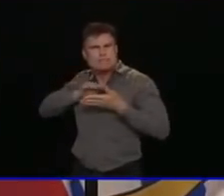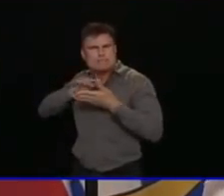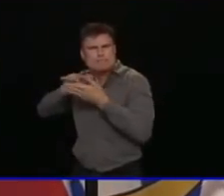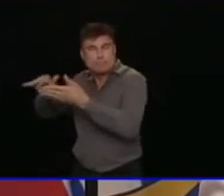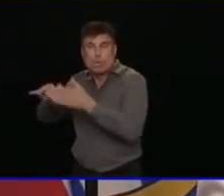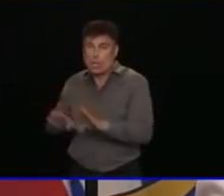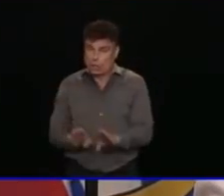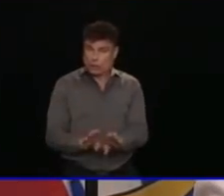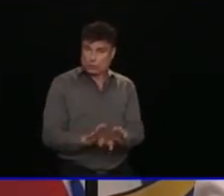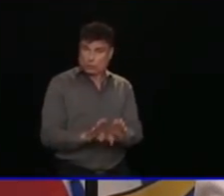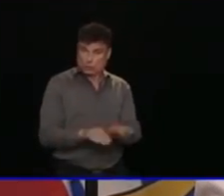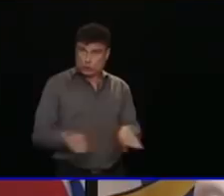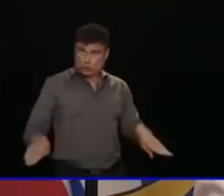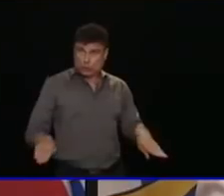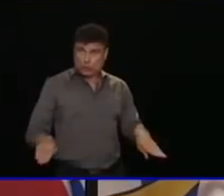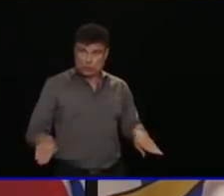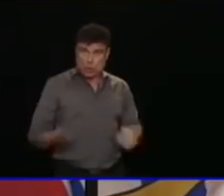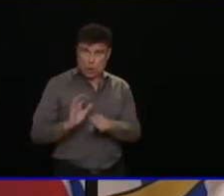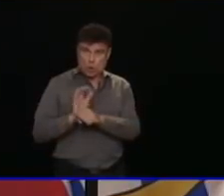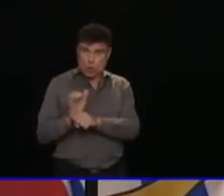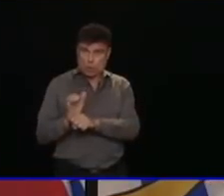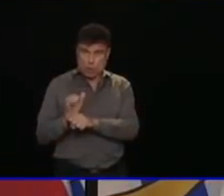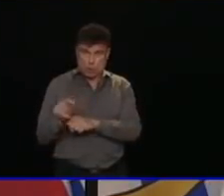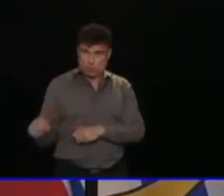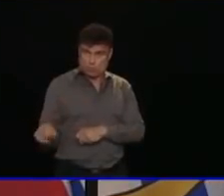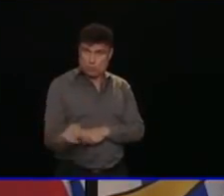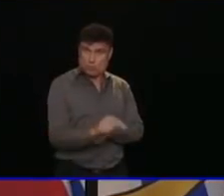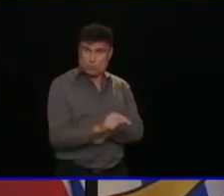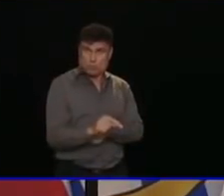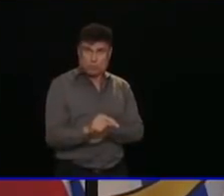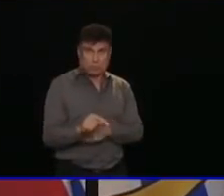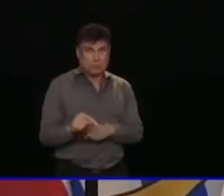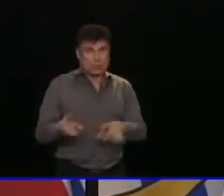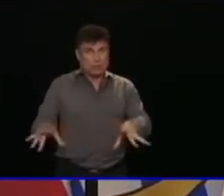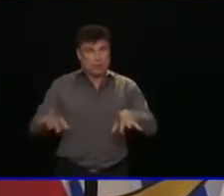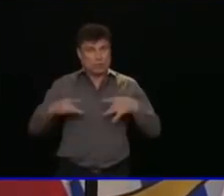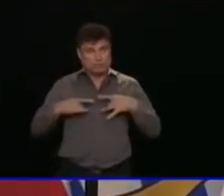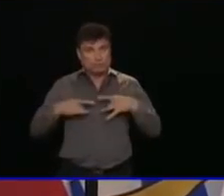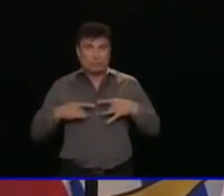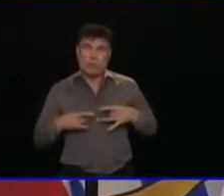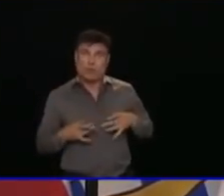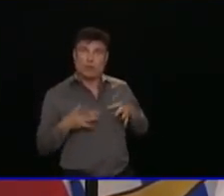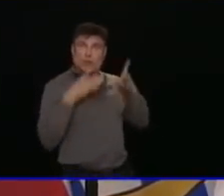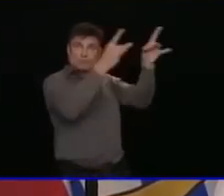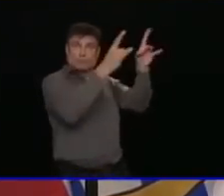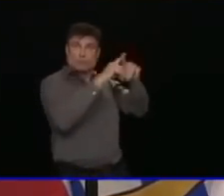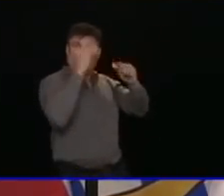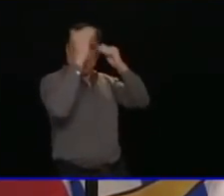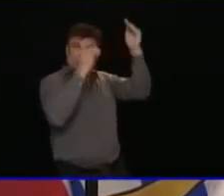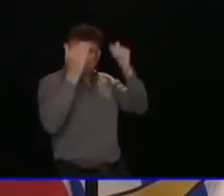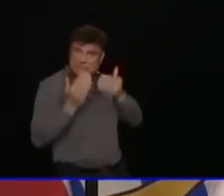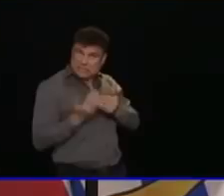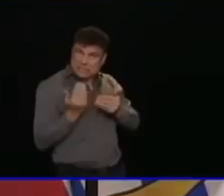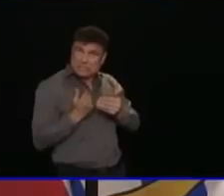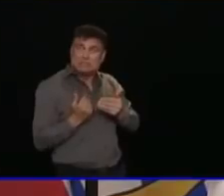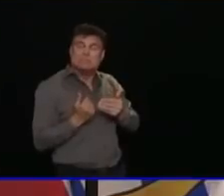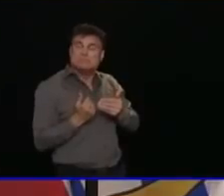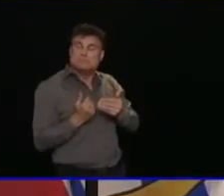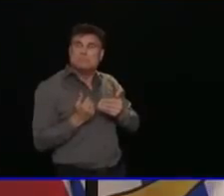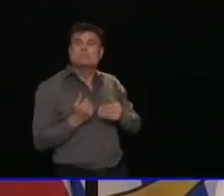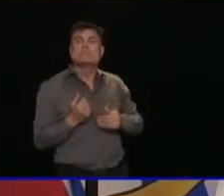growing accumulation of evidence that children do sometimes pass it on to each other, but for the most